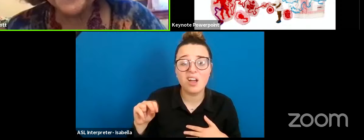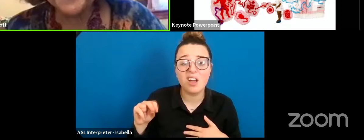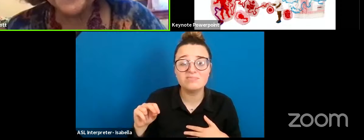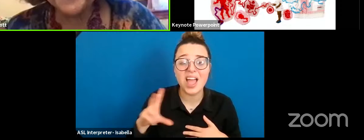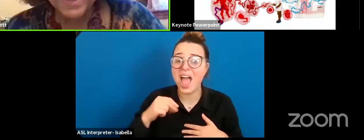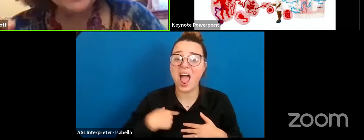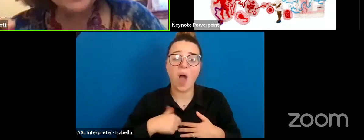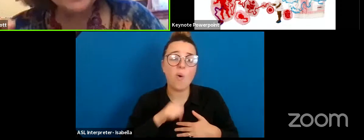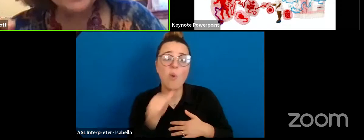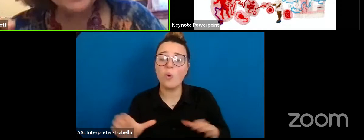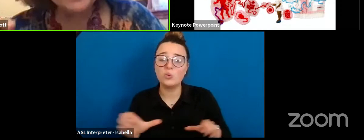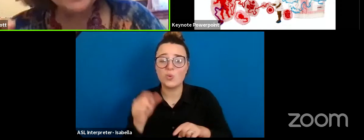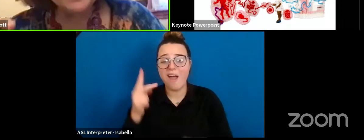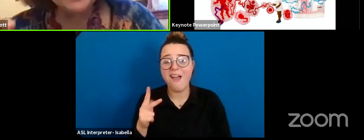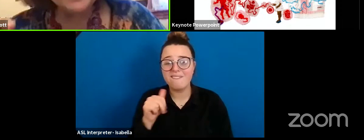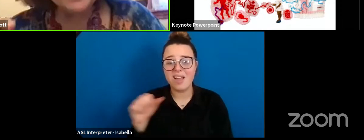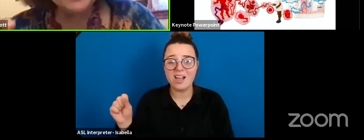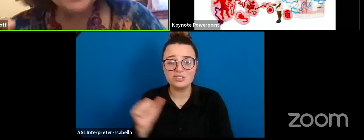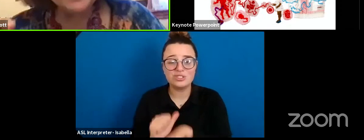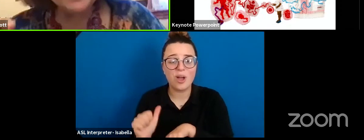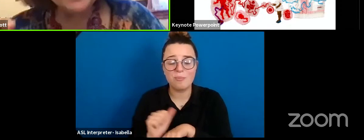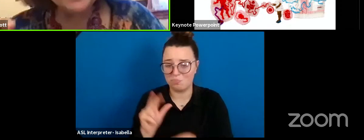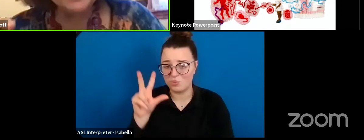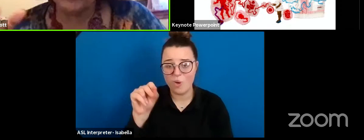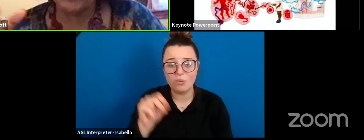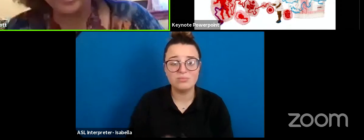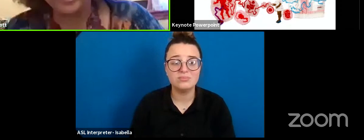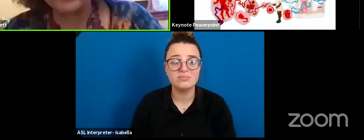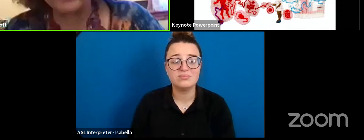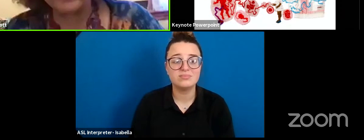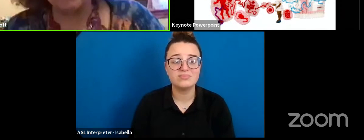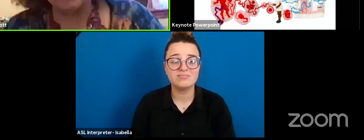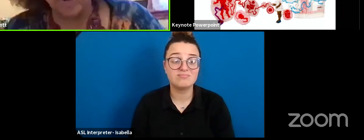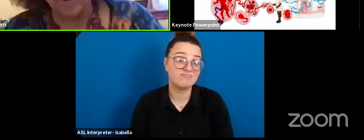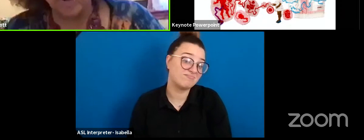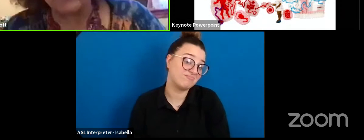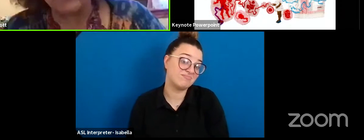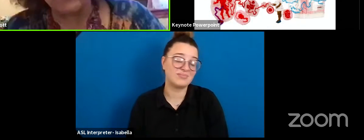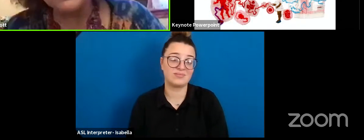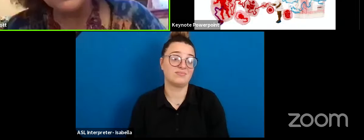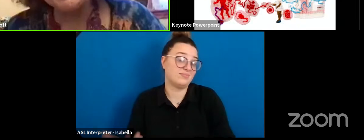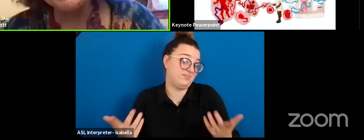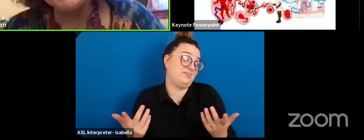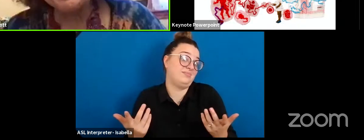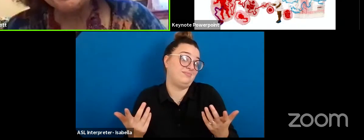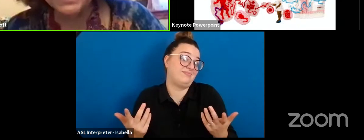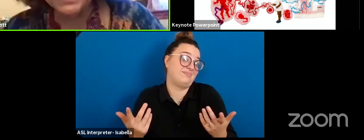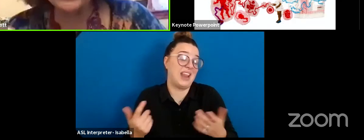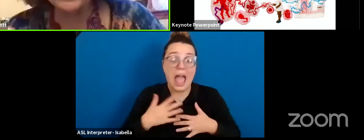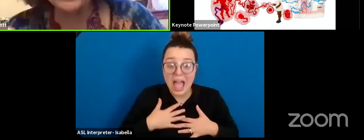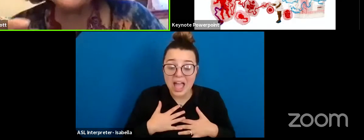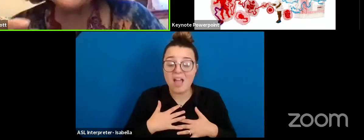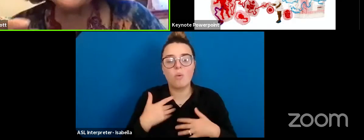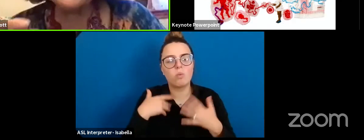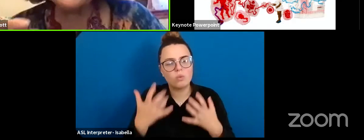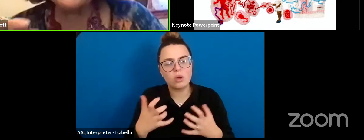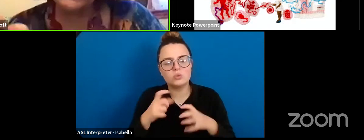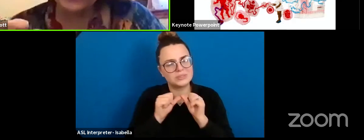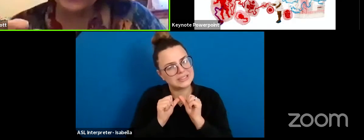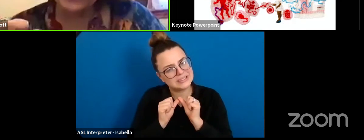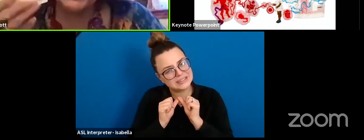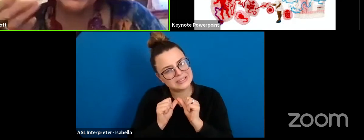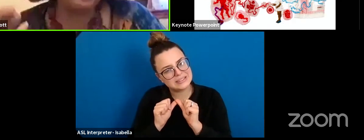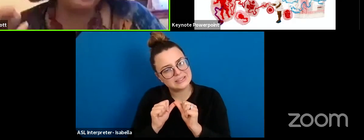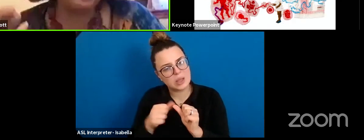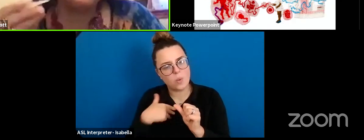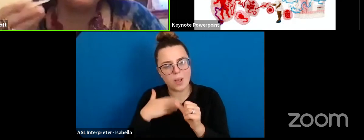I just want to knock myself out. Well, I don't really want to, like, you know, fall out. But I want to consistently